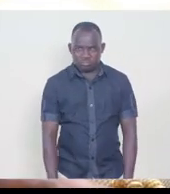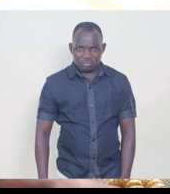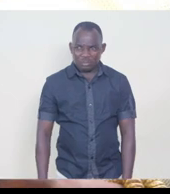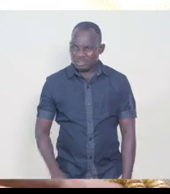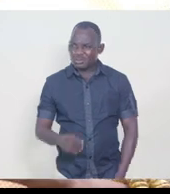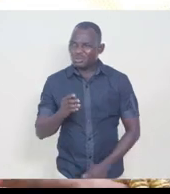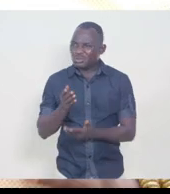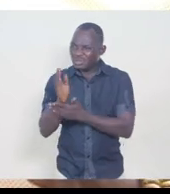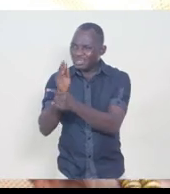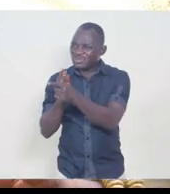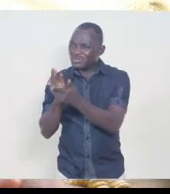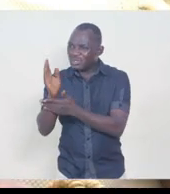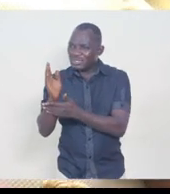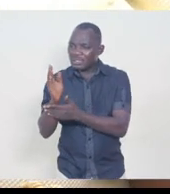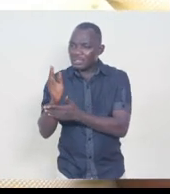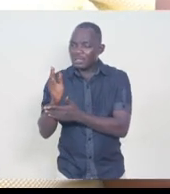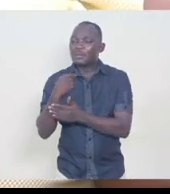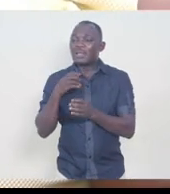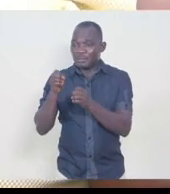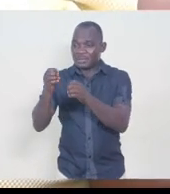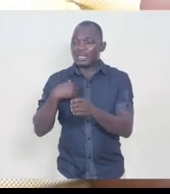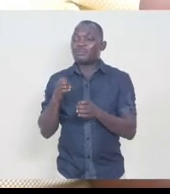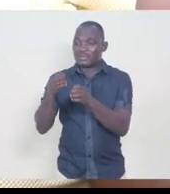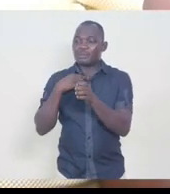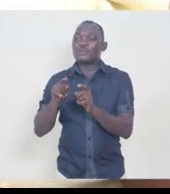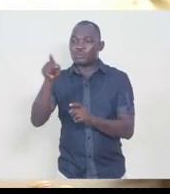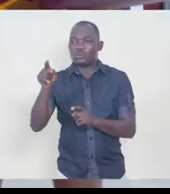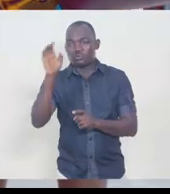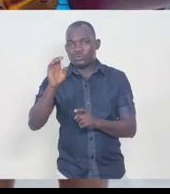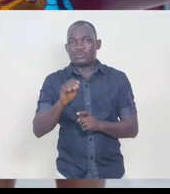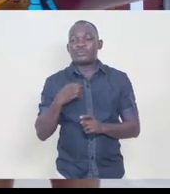I should be okay, Coco. I have an emergency. I really have to go.